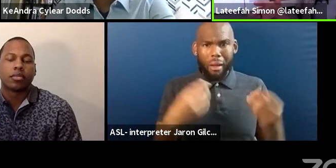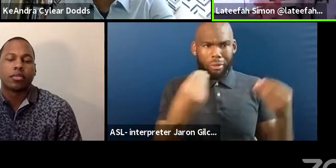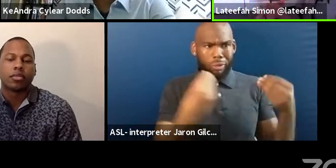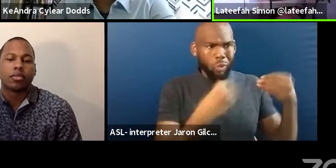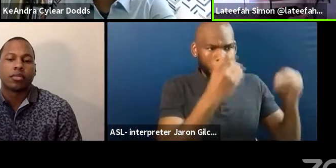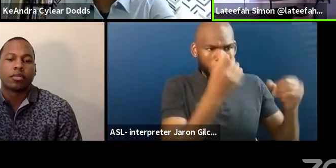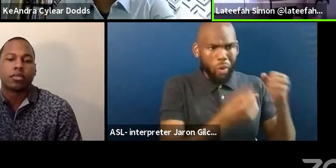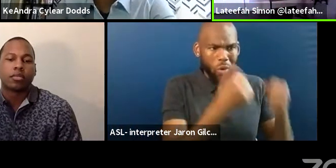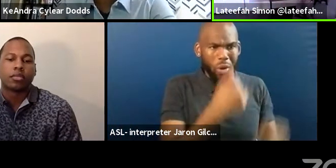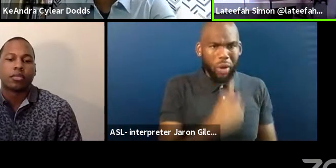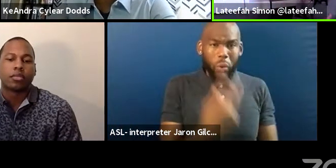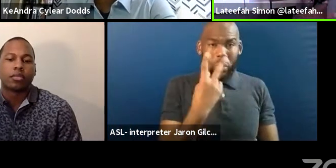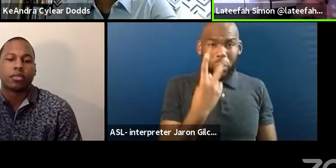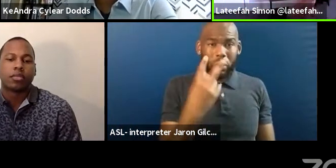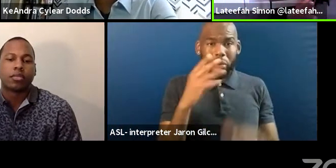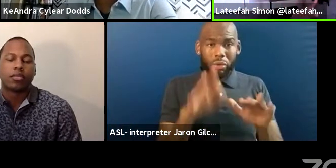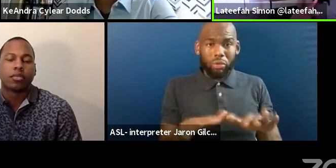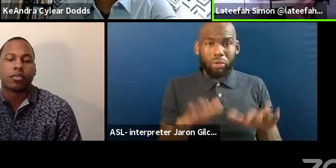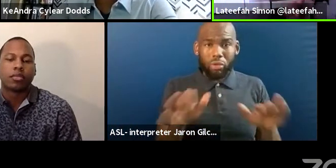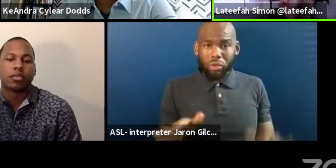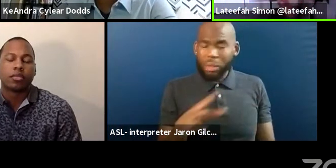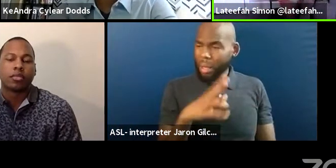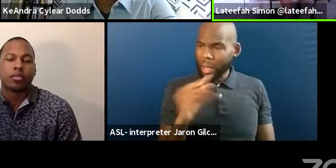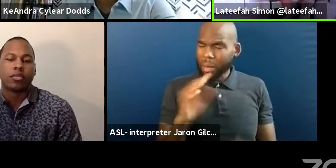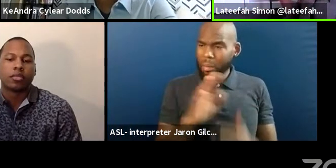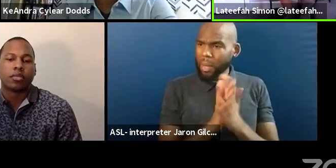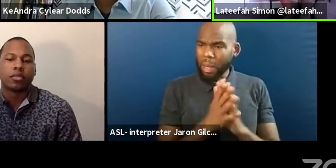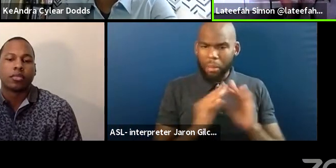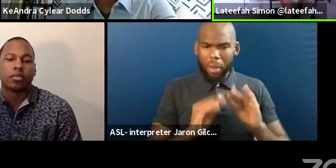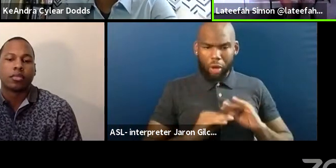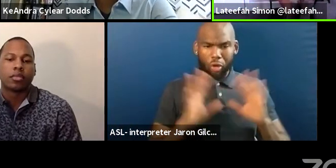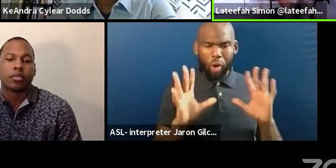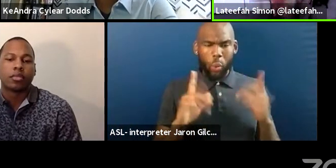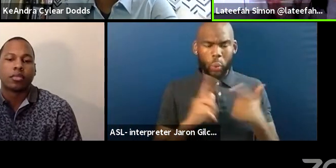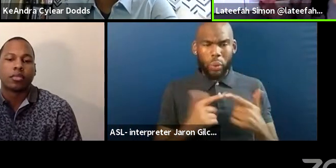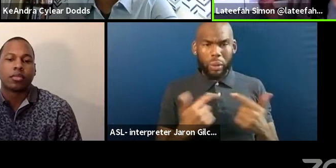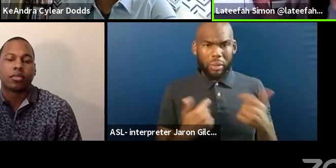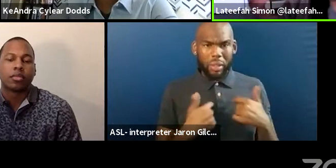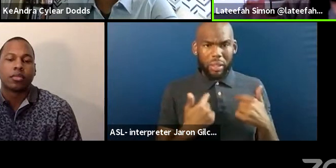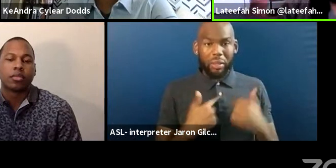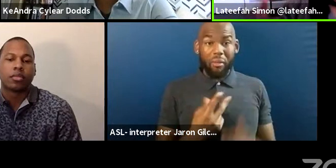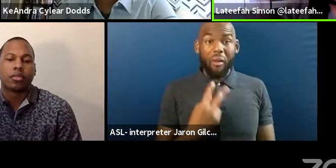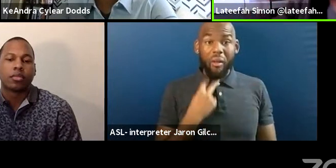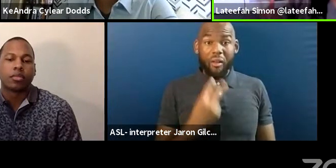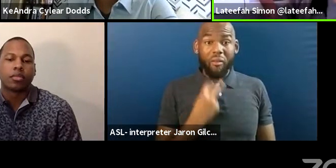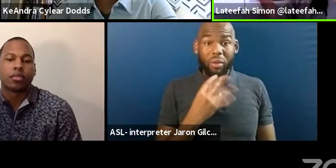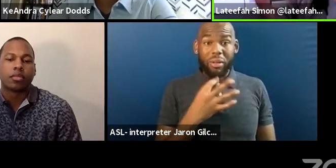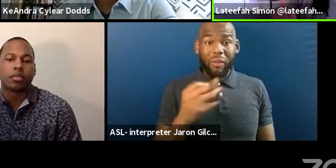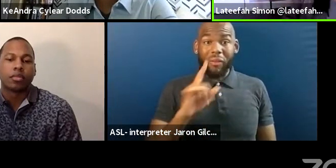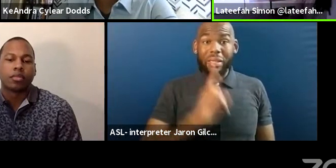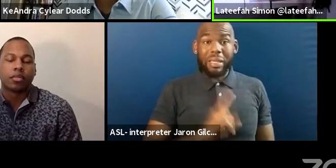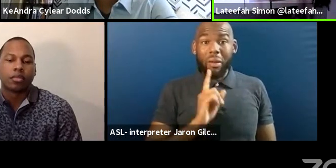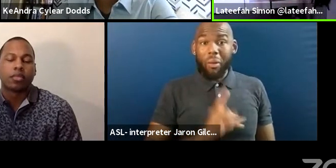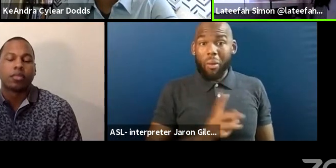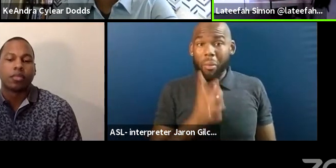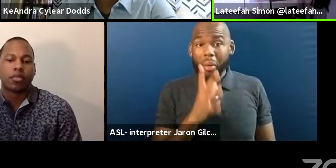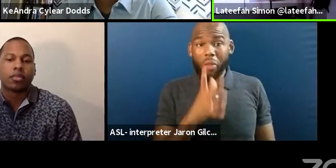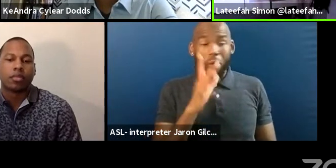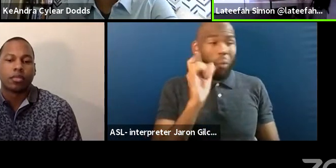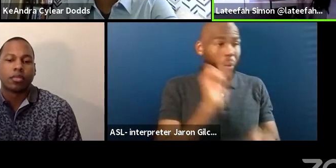two children, and it became clear to me that the voices of single mothers, of